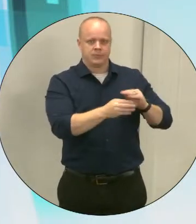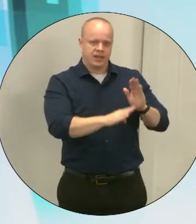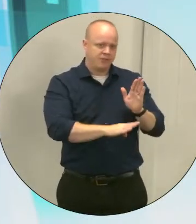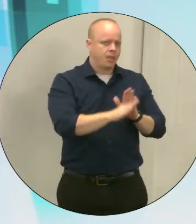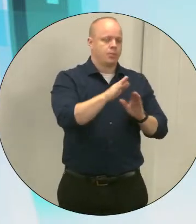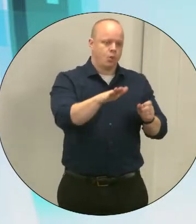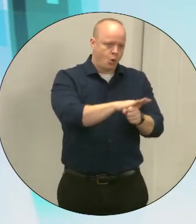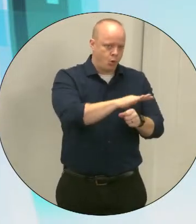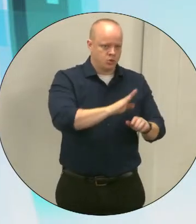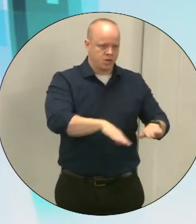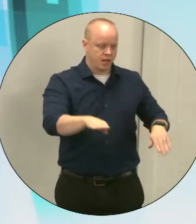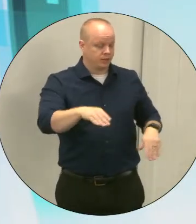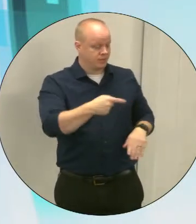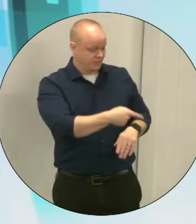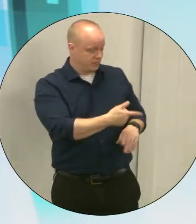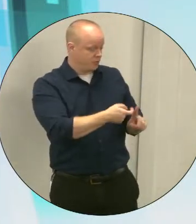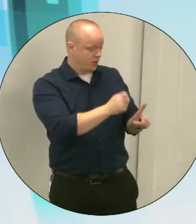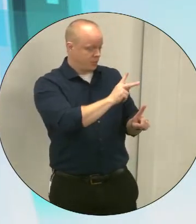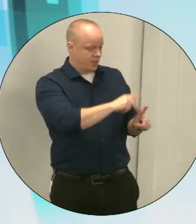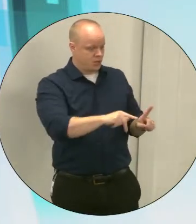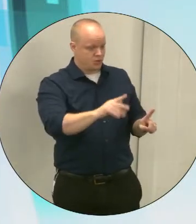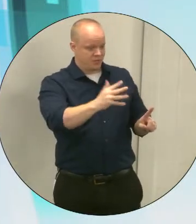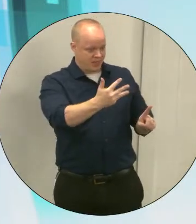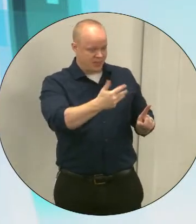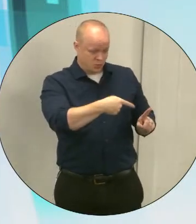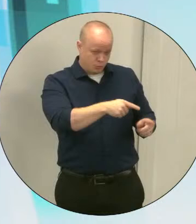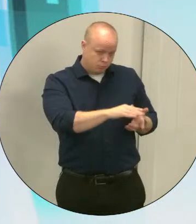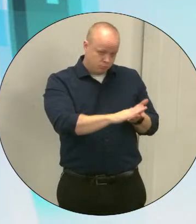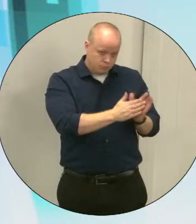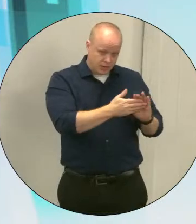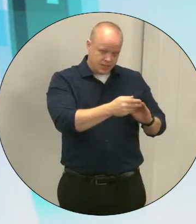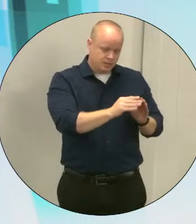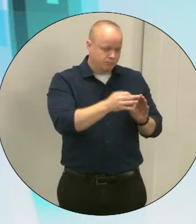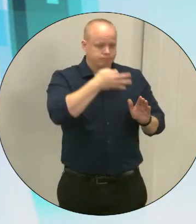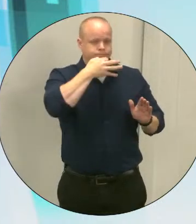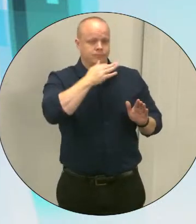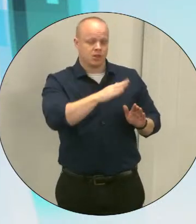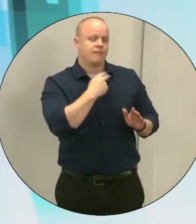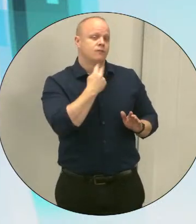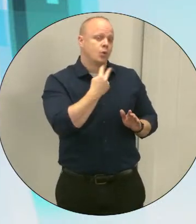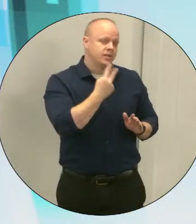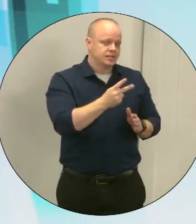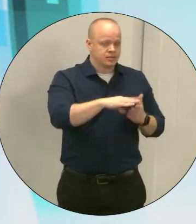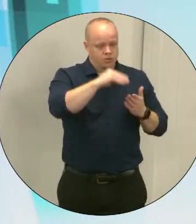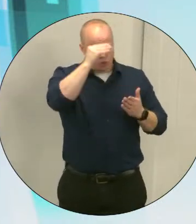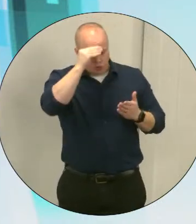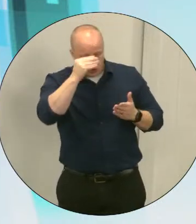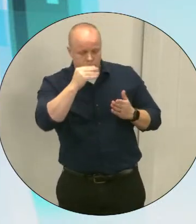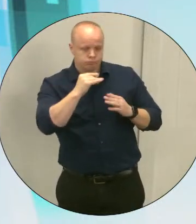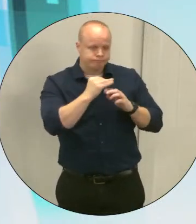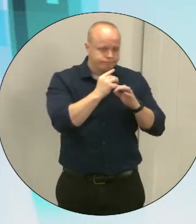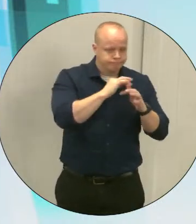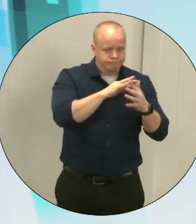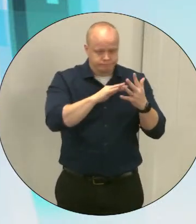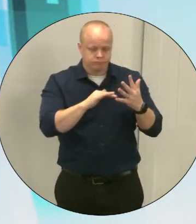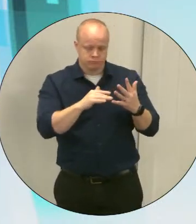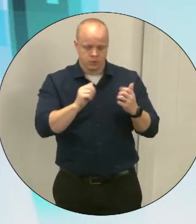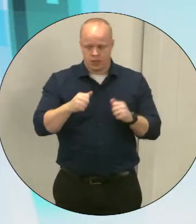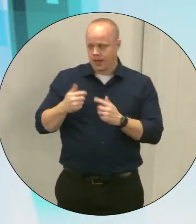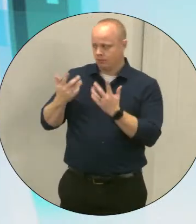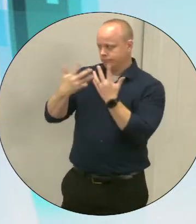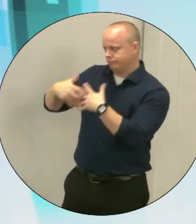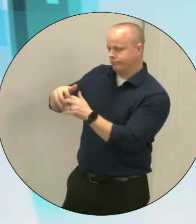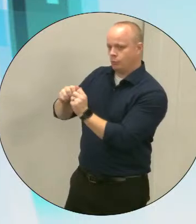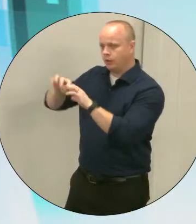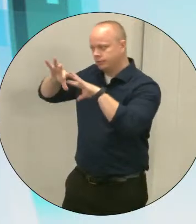students from kindergarten to 5th grade to get to a point where they can begin to master their voice or an instrument and to learn to play with others in